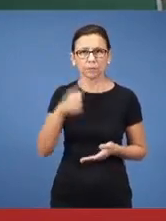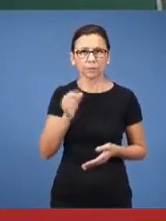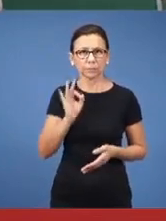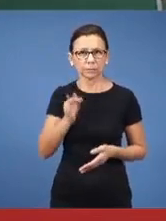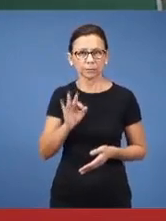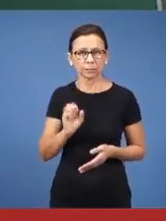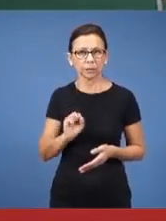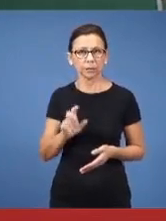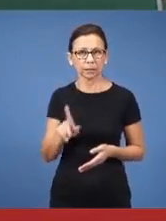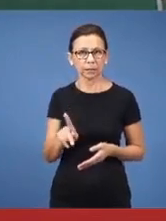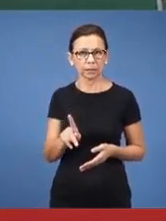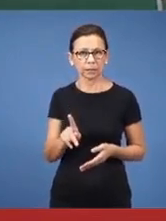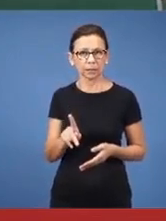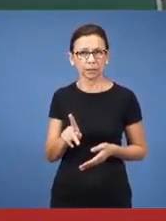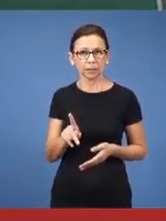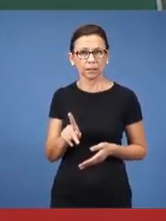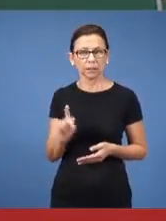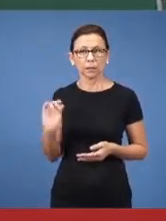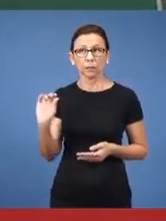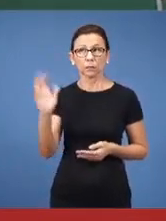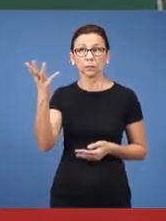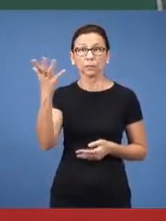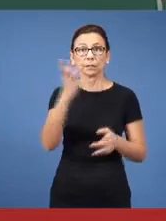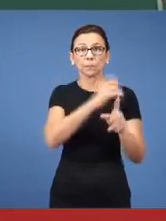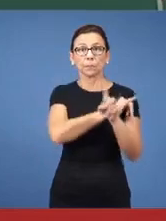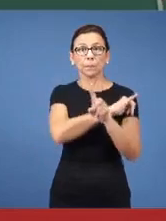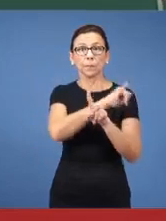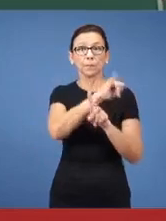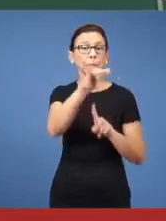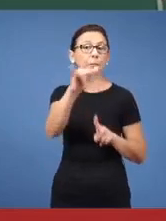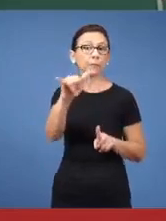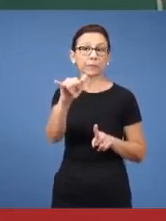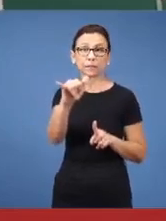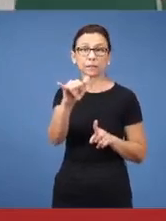true? We know this because those are signs.